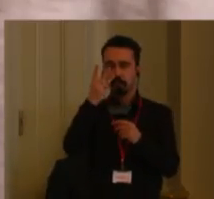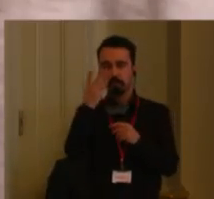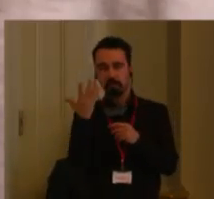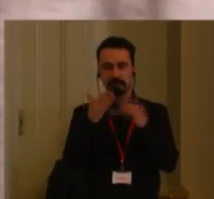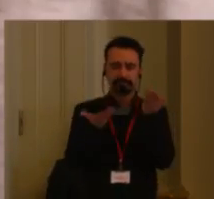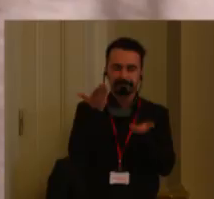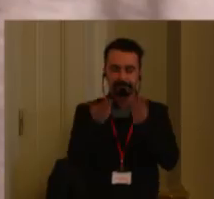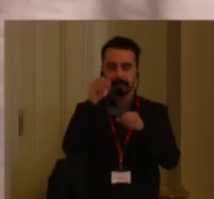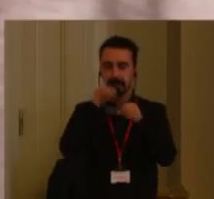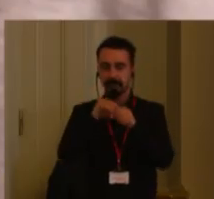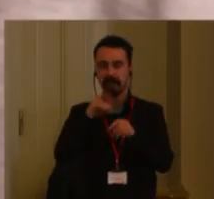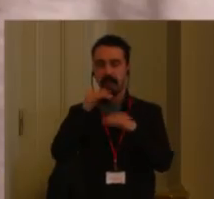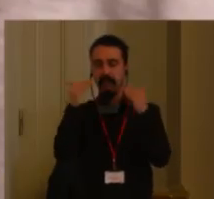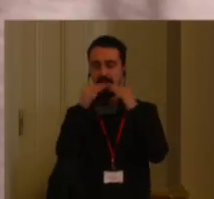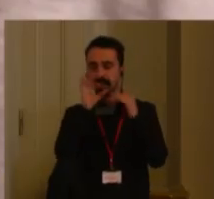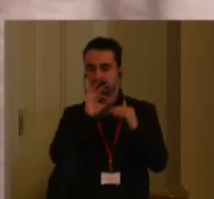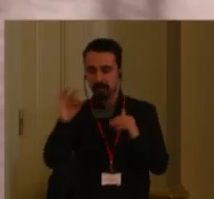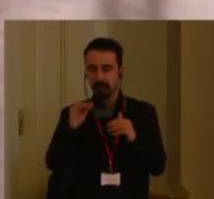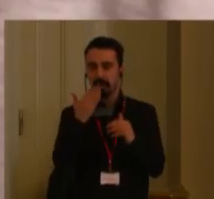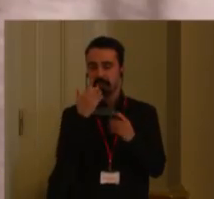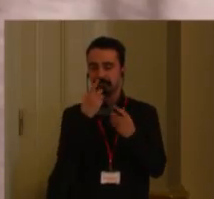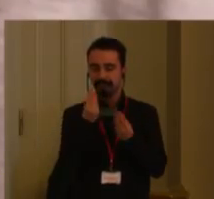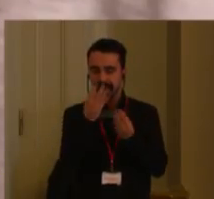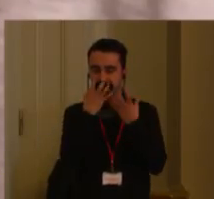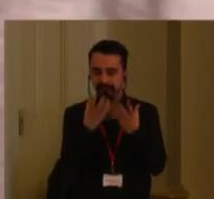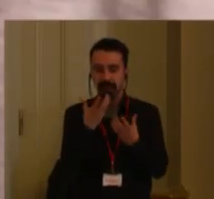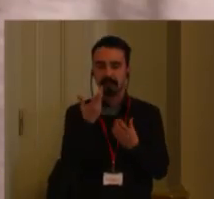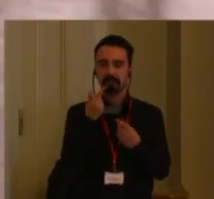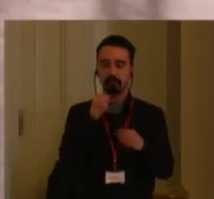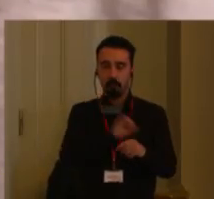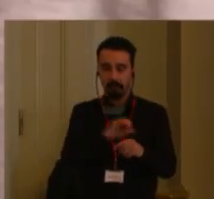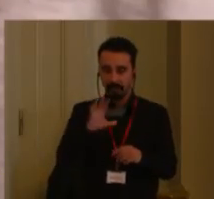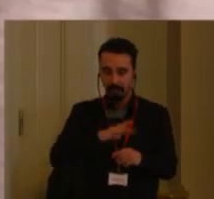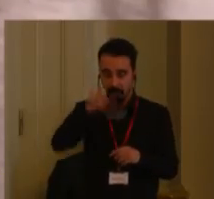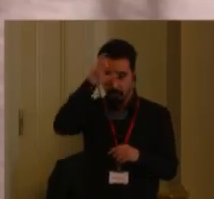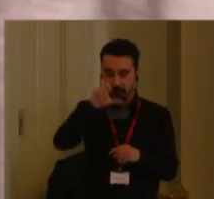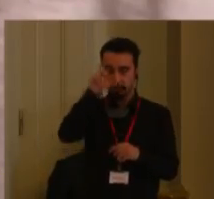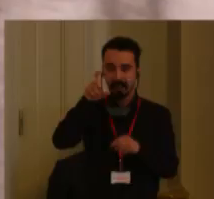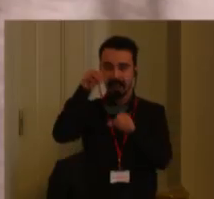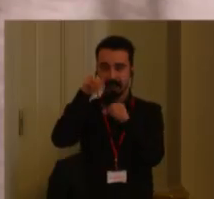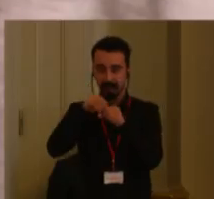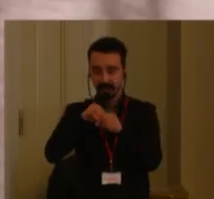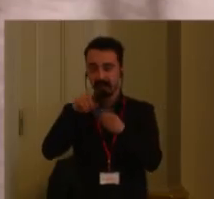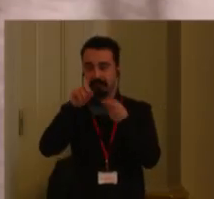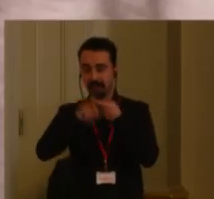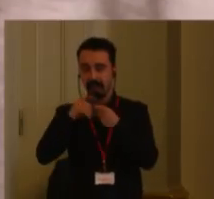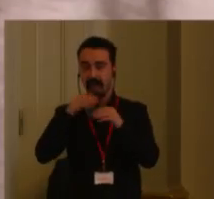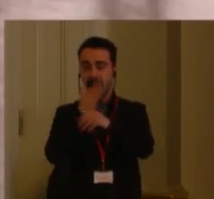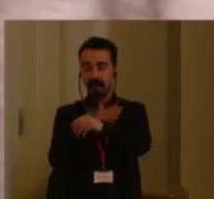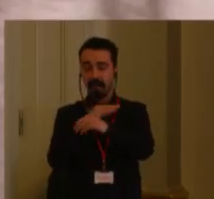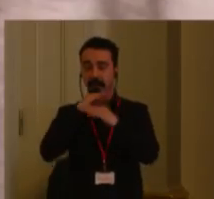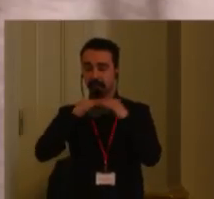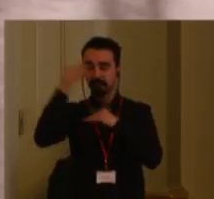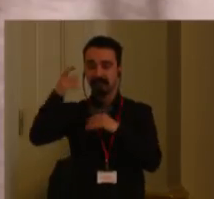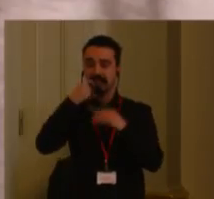and intolerance. Young people here and in many other countries want to help to support stronger and